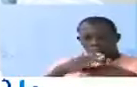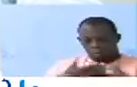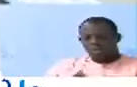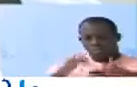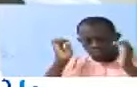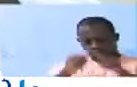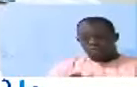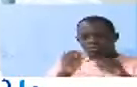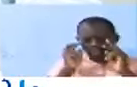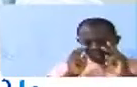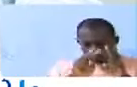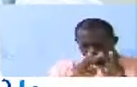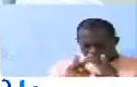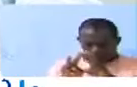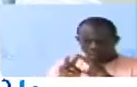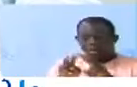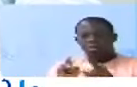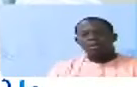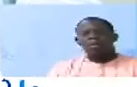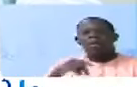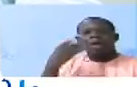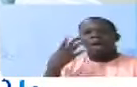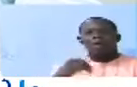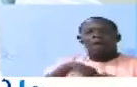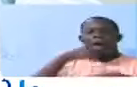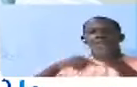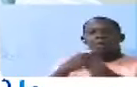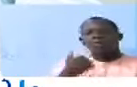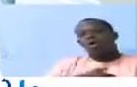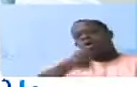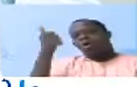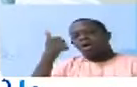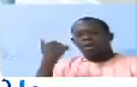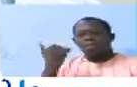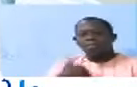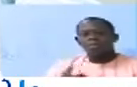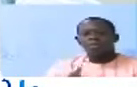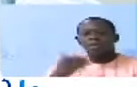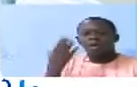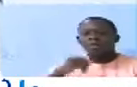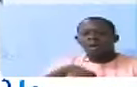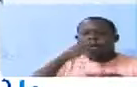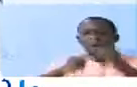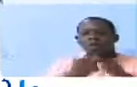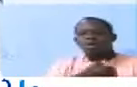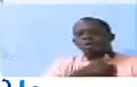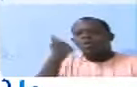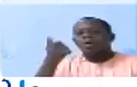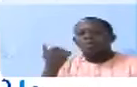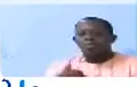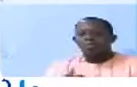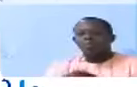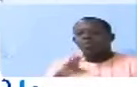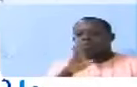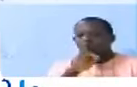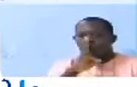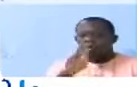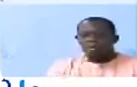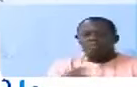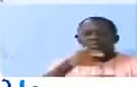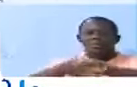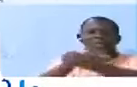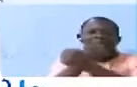others, the other, your fellow detainees? What kind of injuries did they sustain? Do kota ngoldo mimo ni do kota ngoldo meni